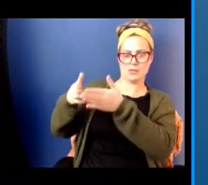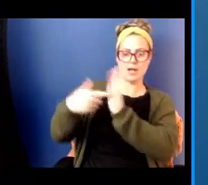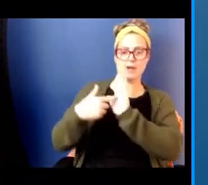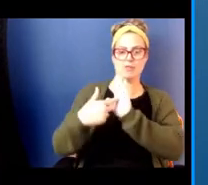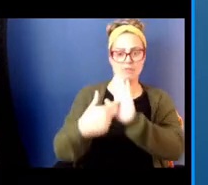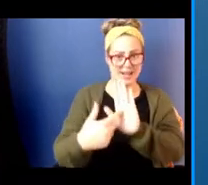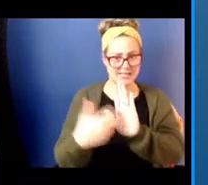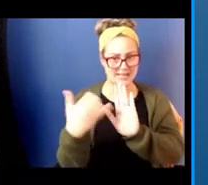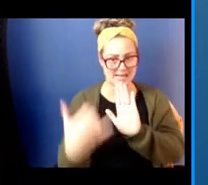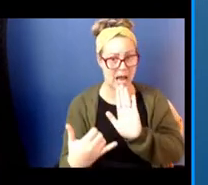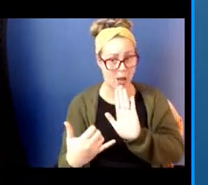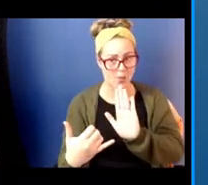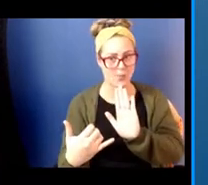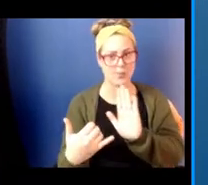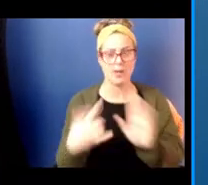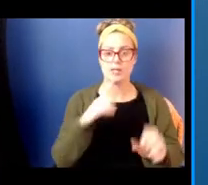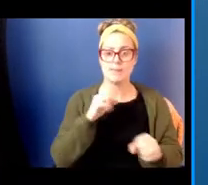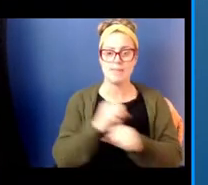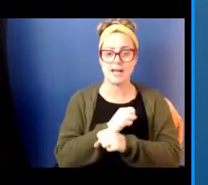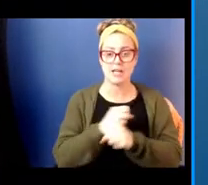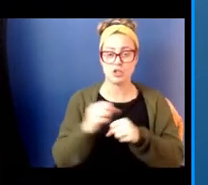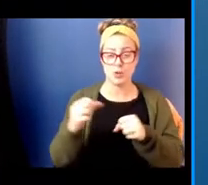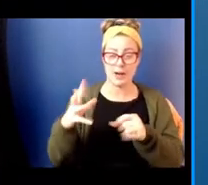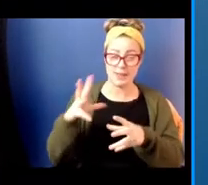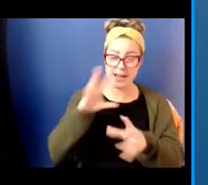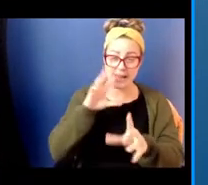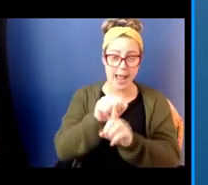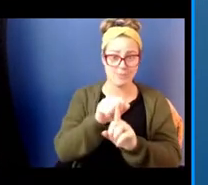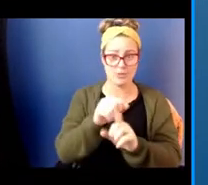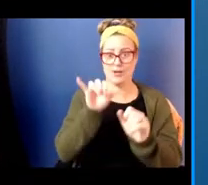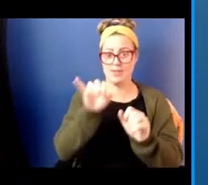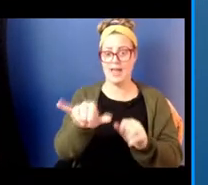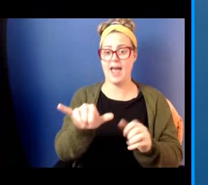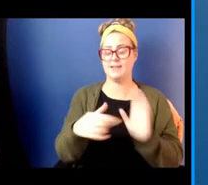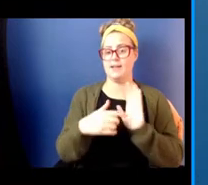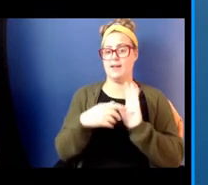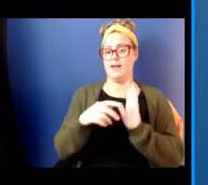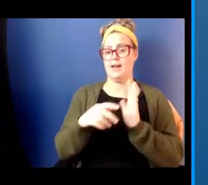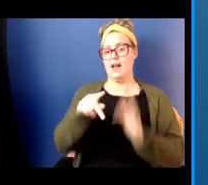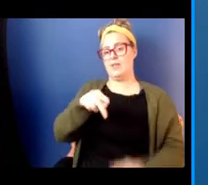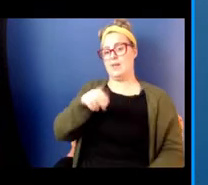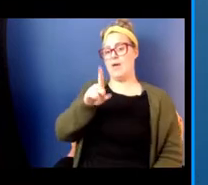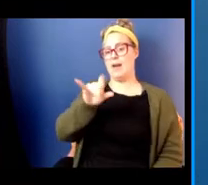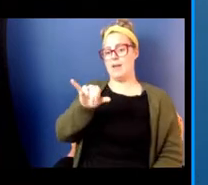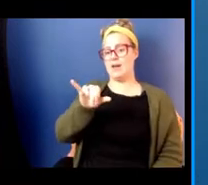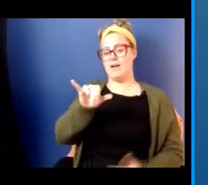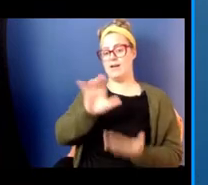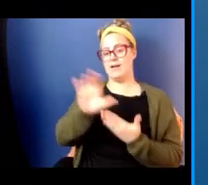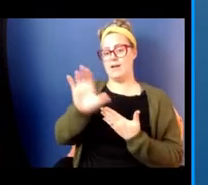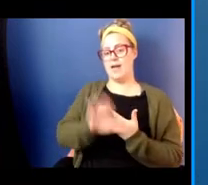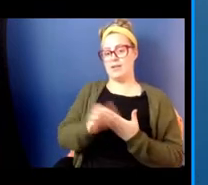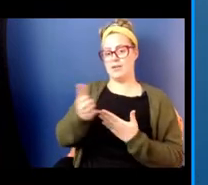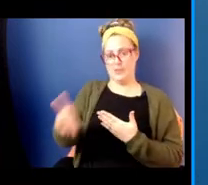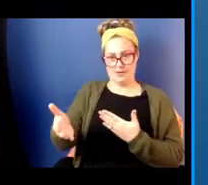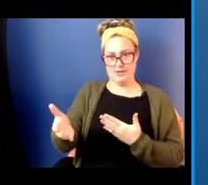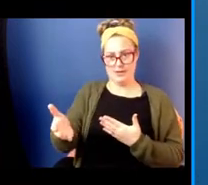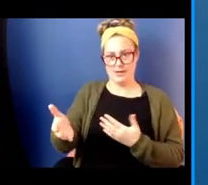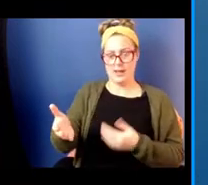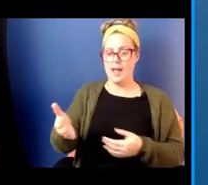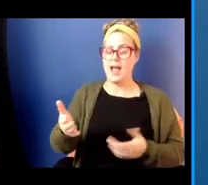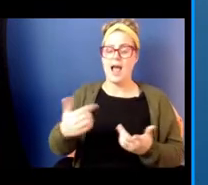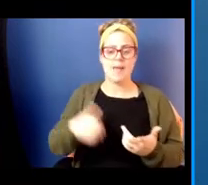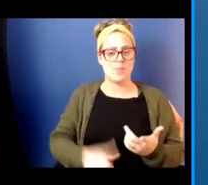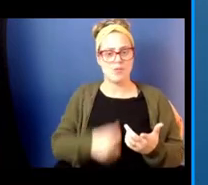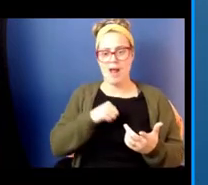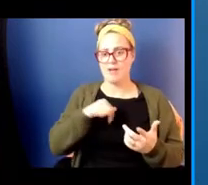to codify that in our primary calendar and again I could not be prouder of this party of this